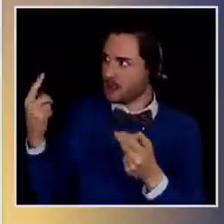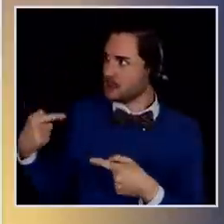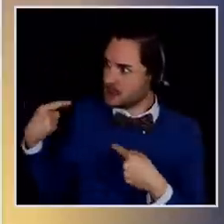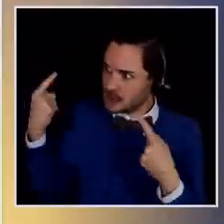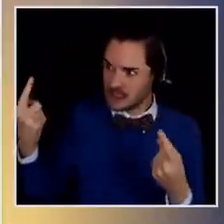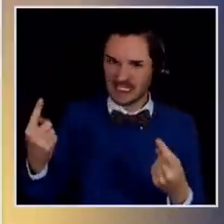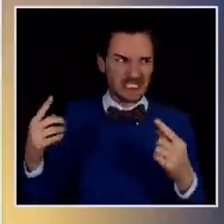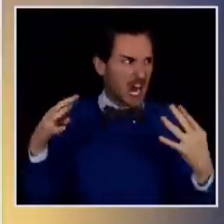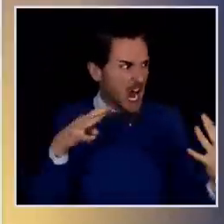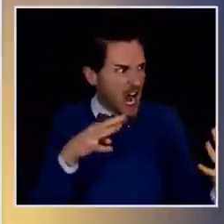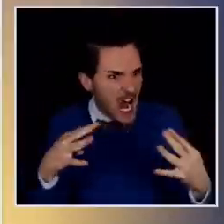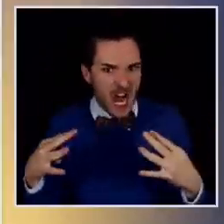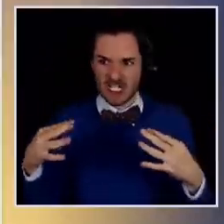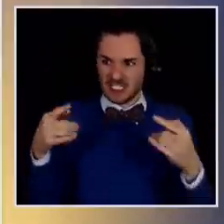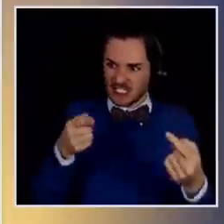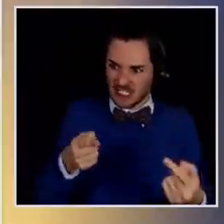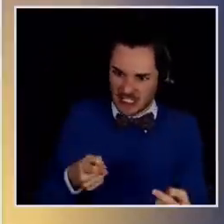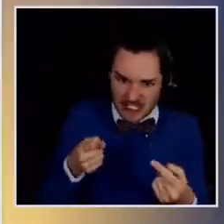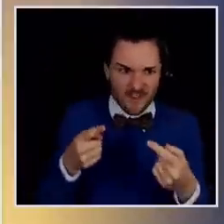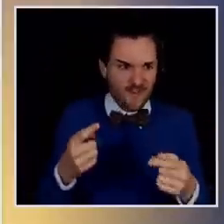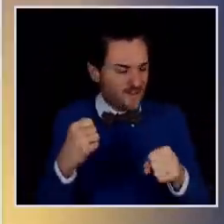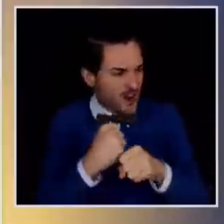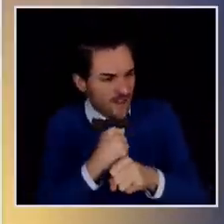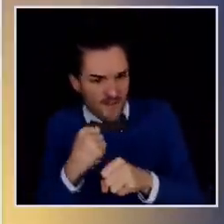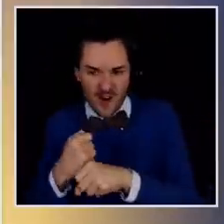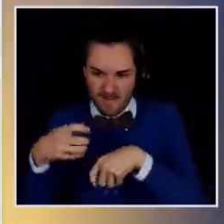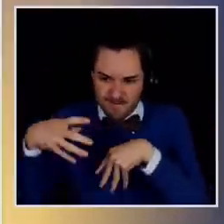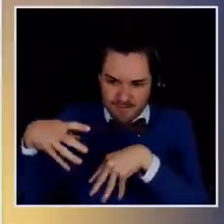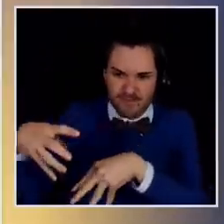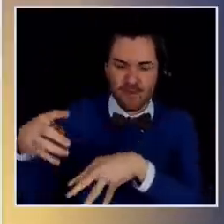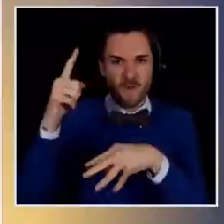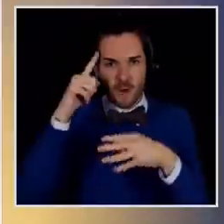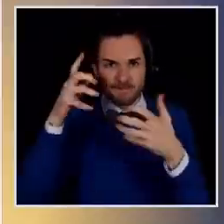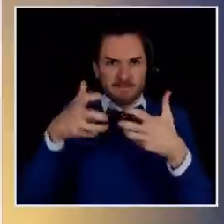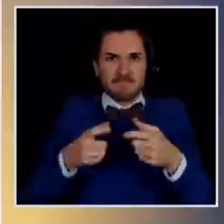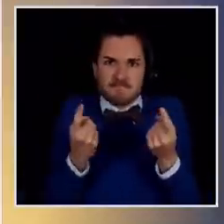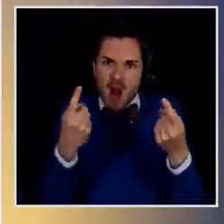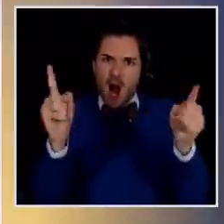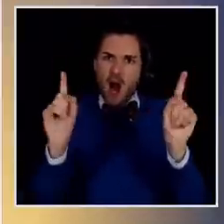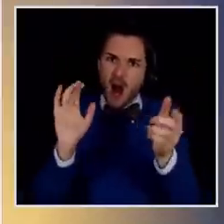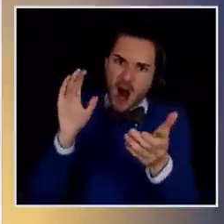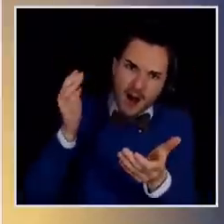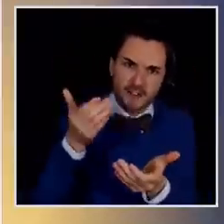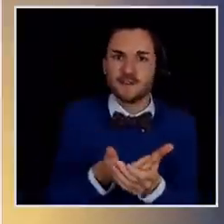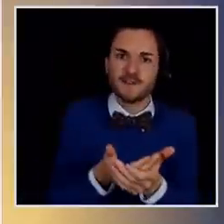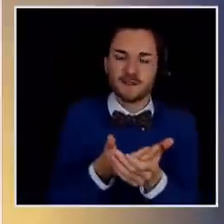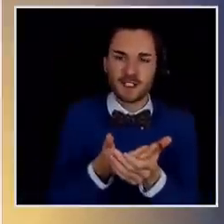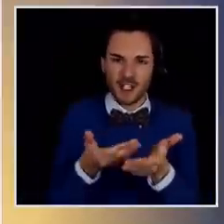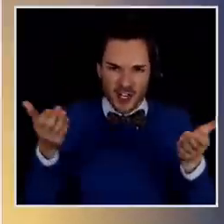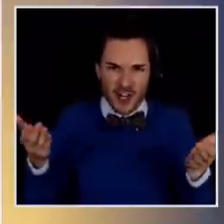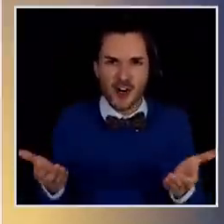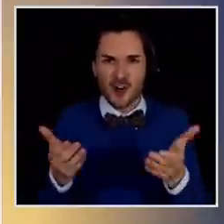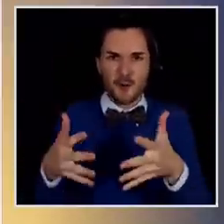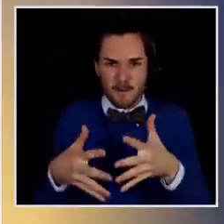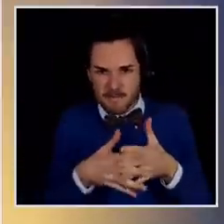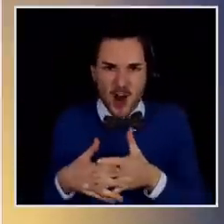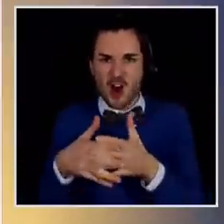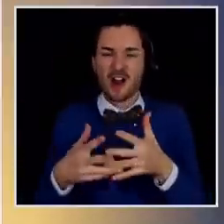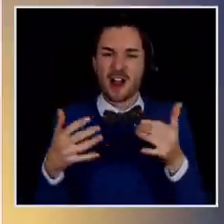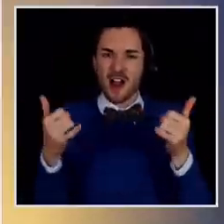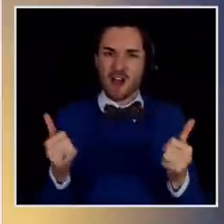years to make this happen. But once again, America's bent the arc of the moral universe more toward